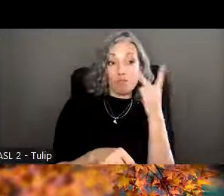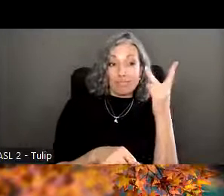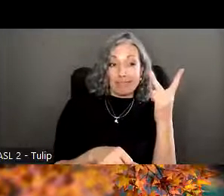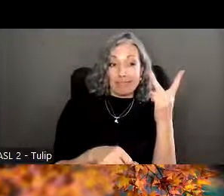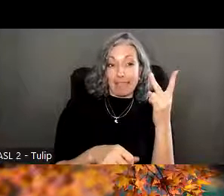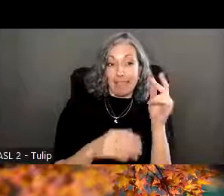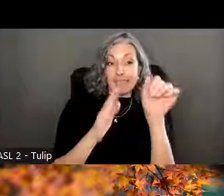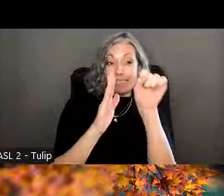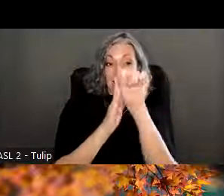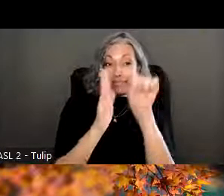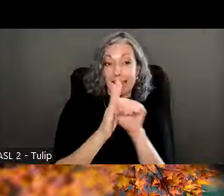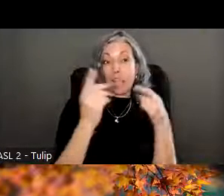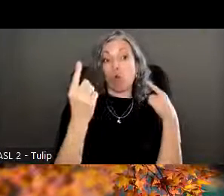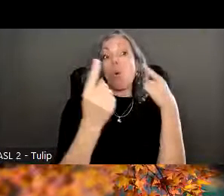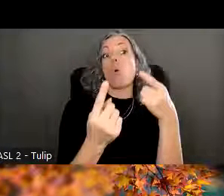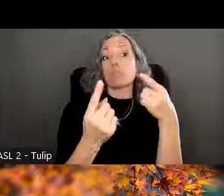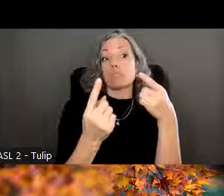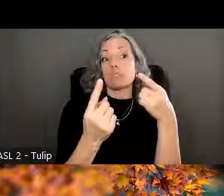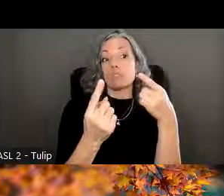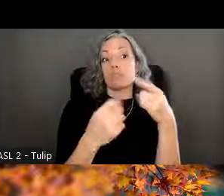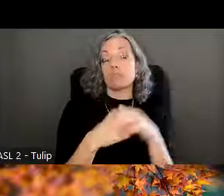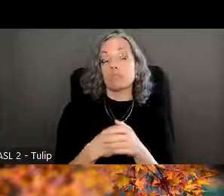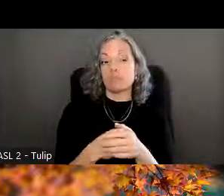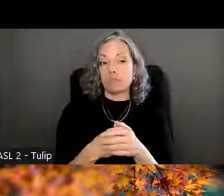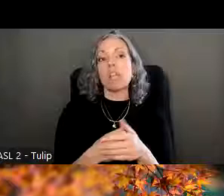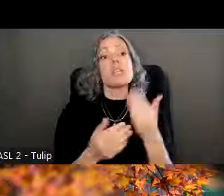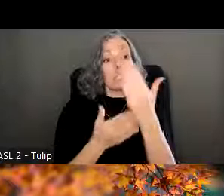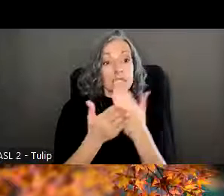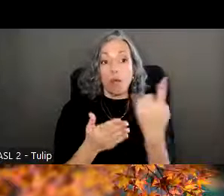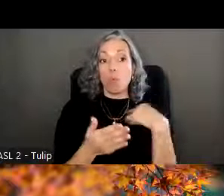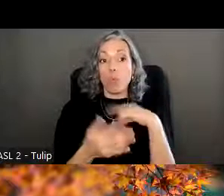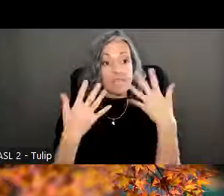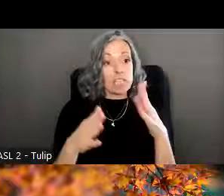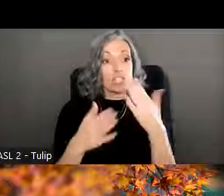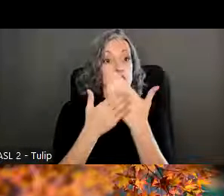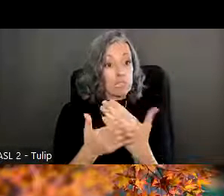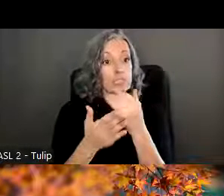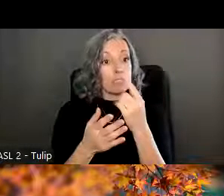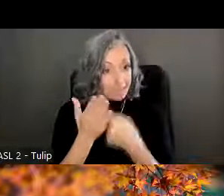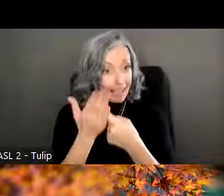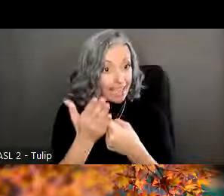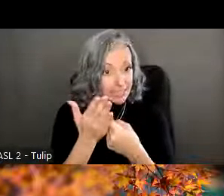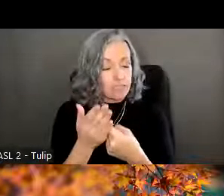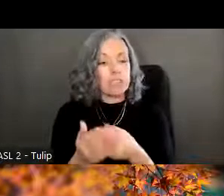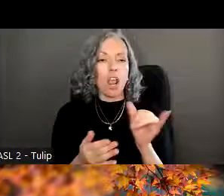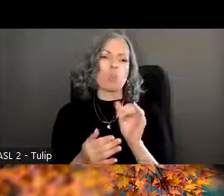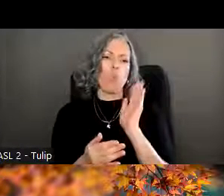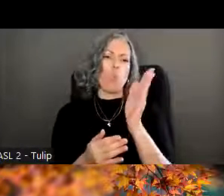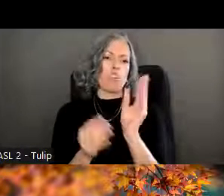Several of them listed there today have already been referenced, as well as we have some speakers that will come after me that will talk about these as well. So we have